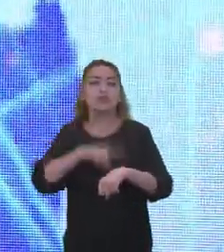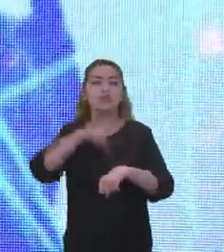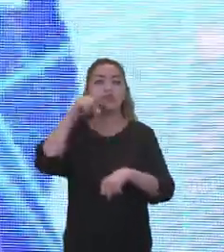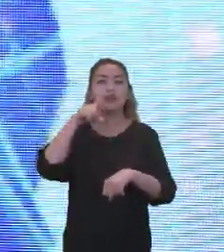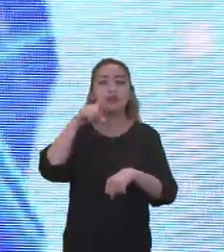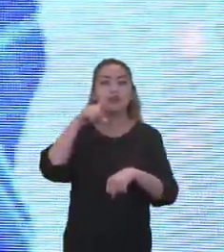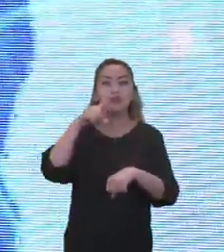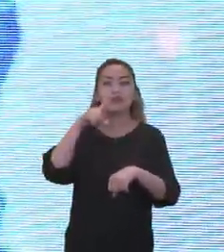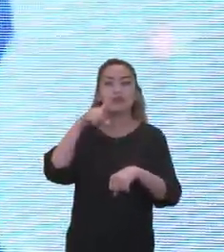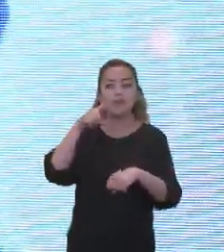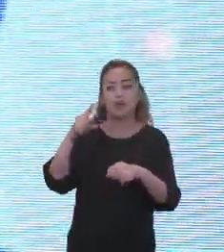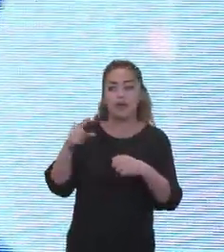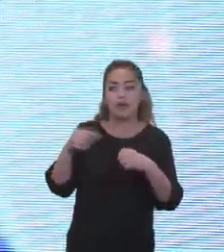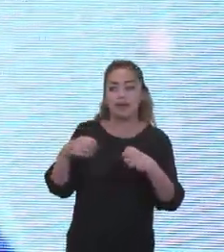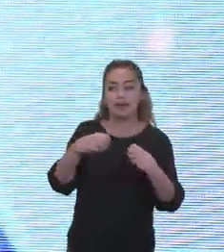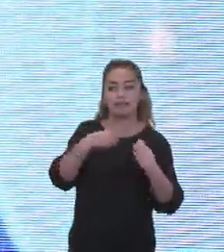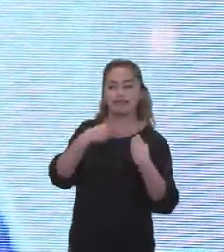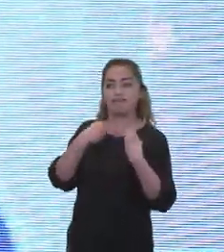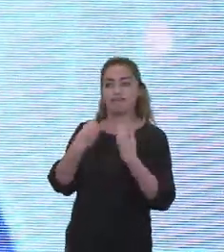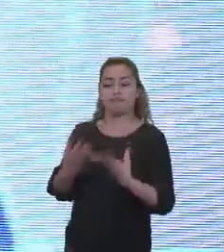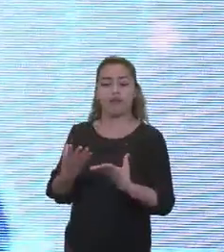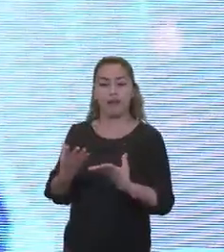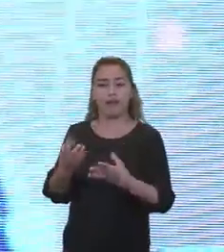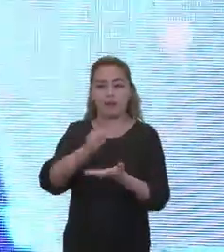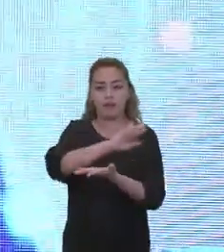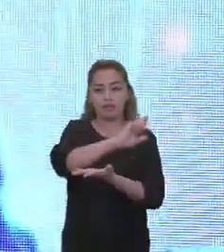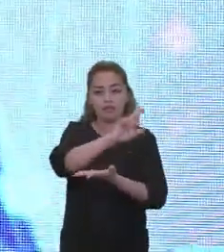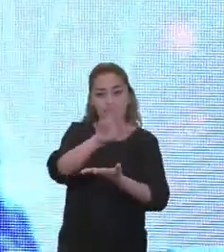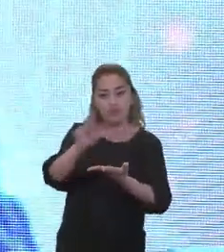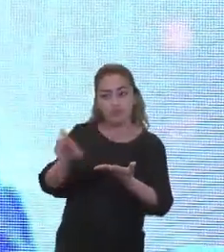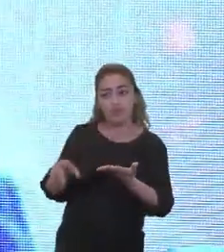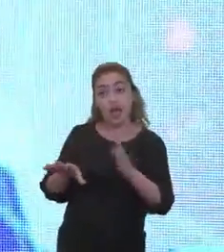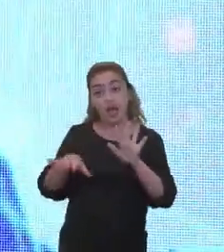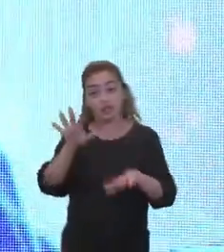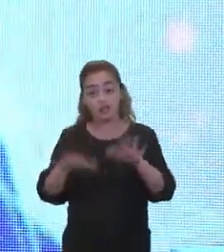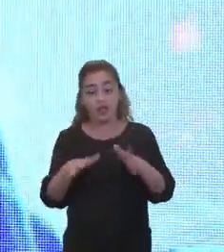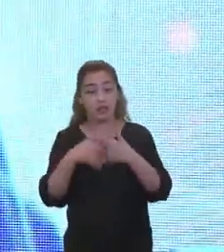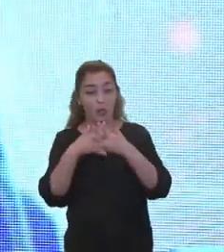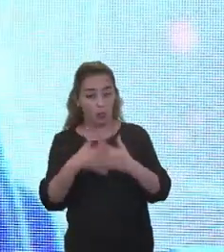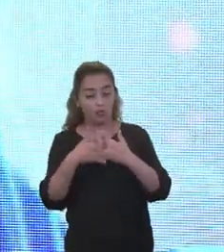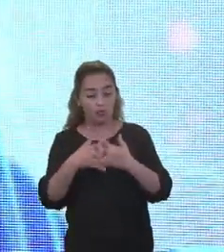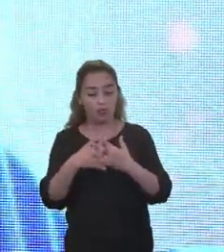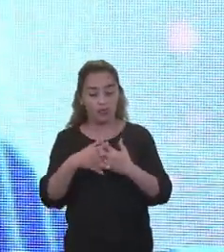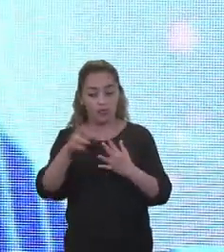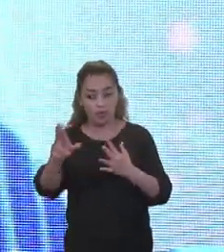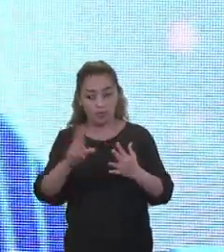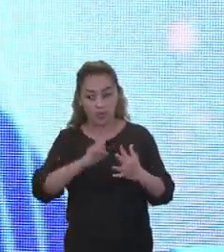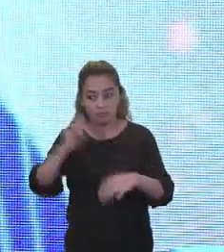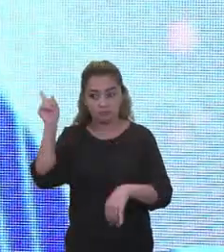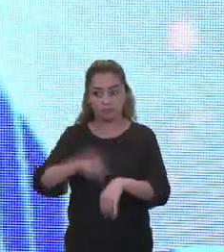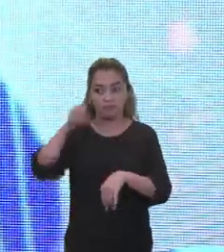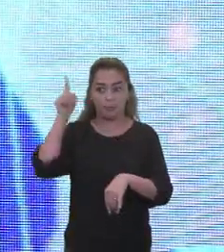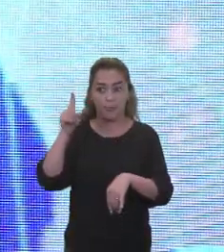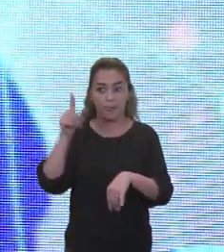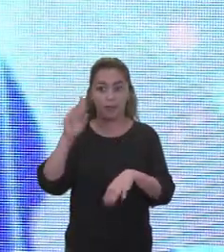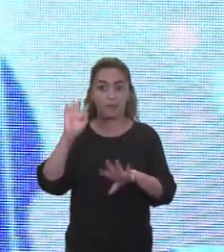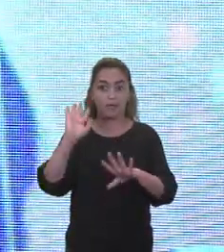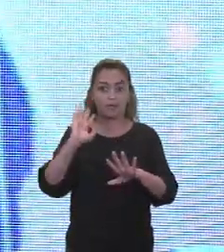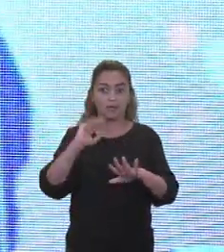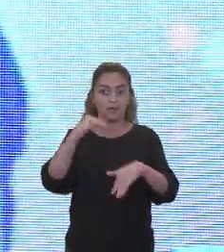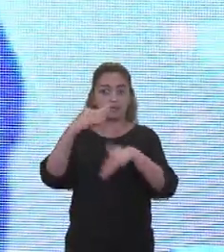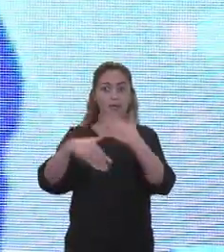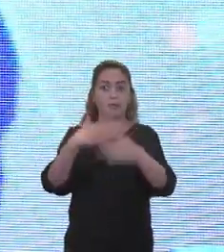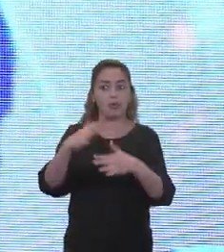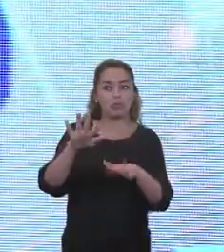on the actual time to invest in diversity, because many times it's you get confused with the immediate outcome,